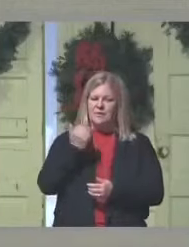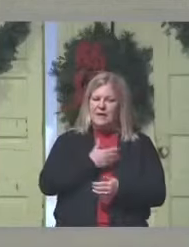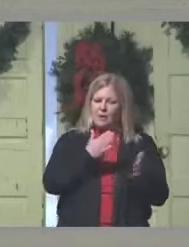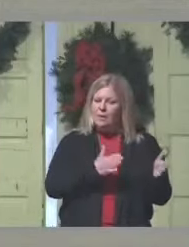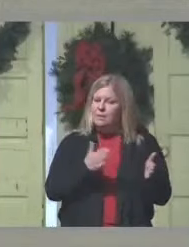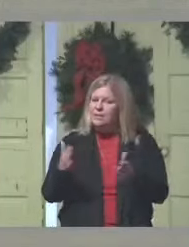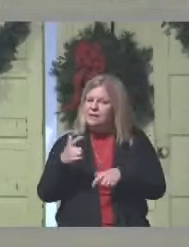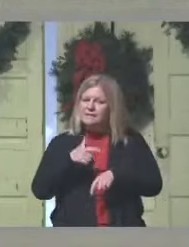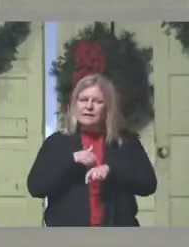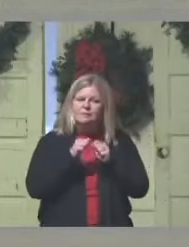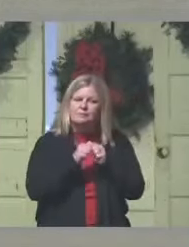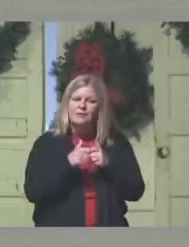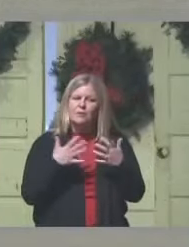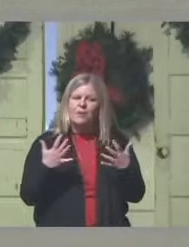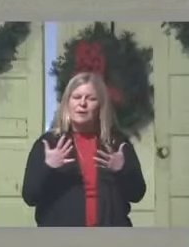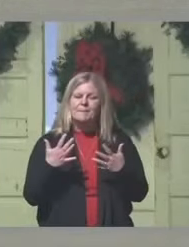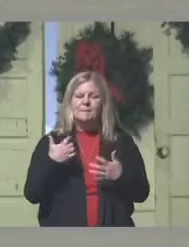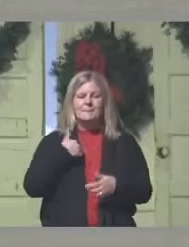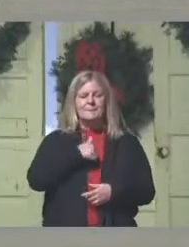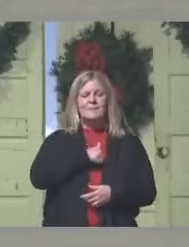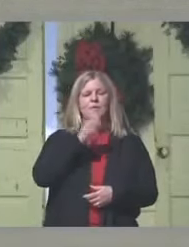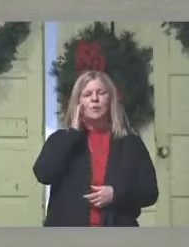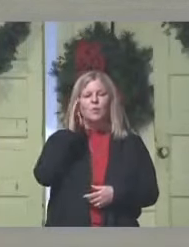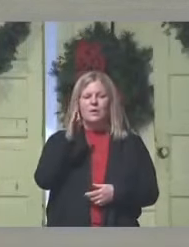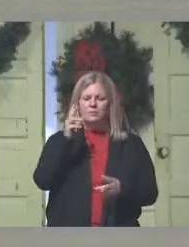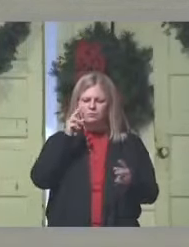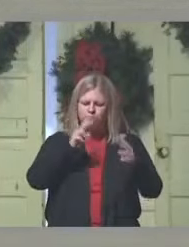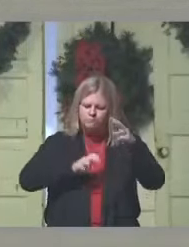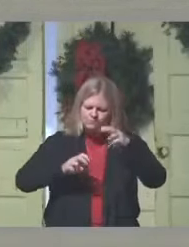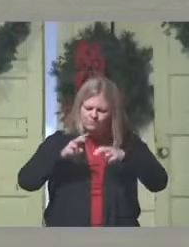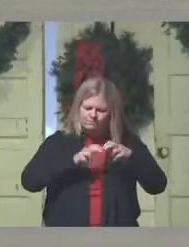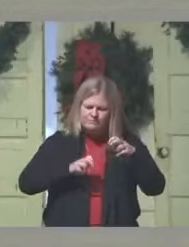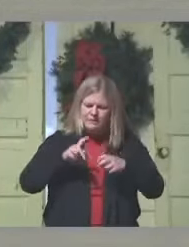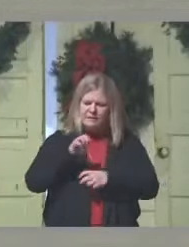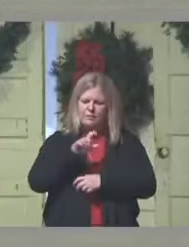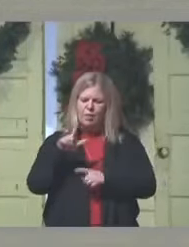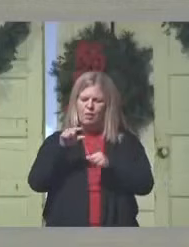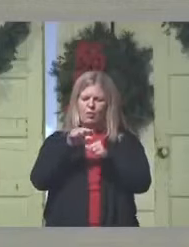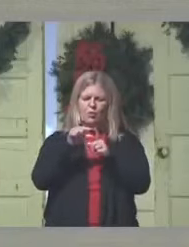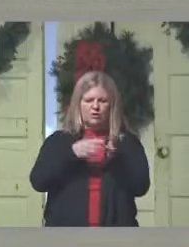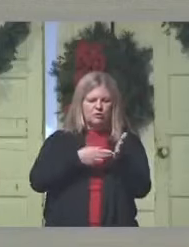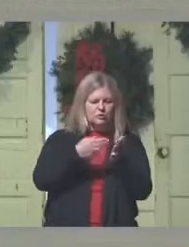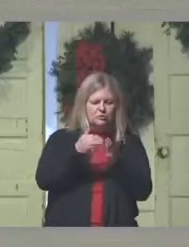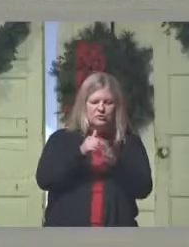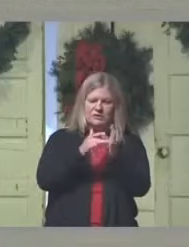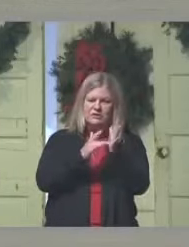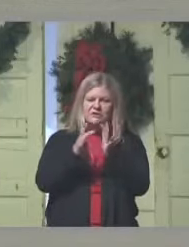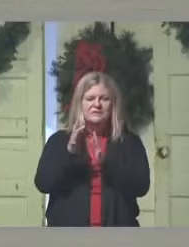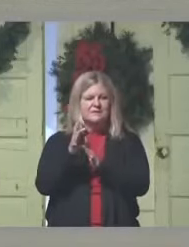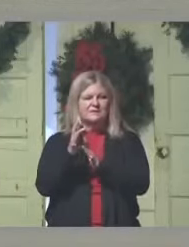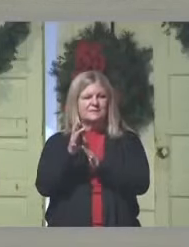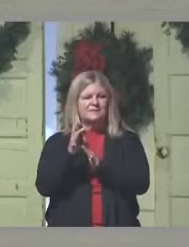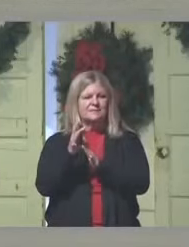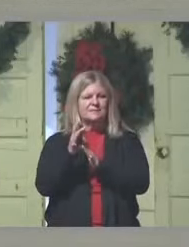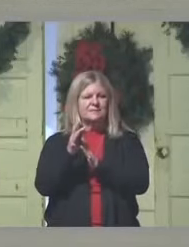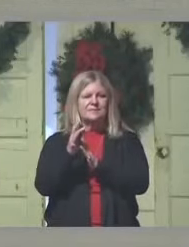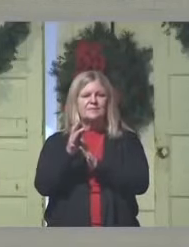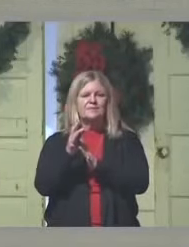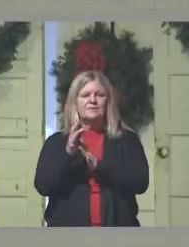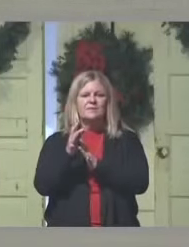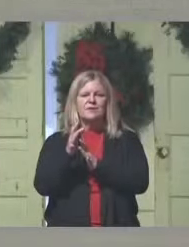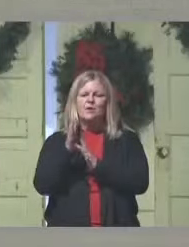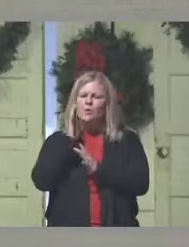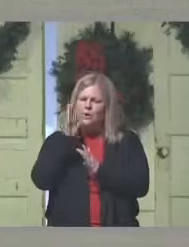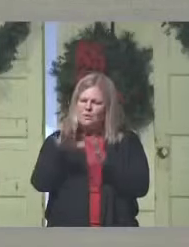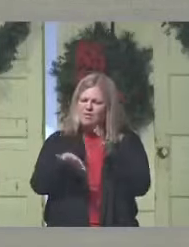our time together. We are going to unpack Paul's words of truth in Jesus. We